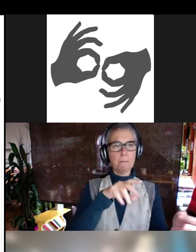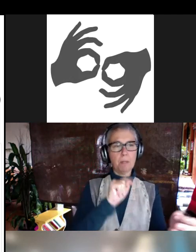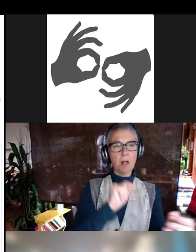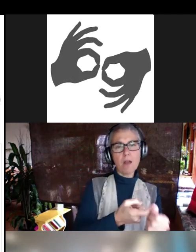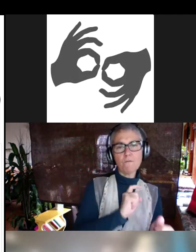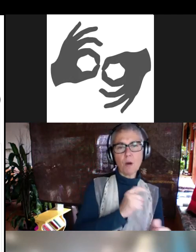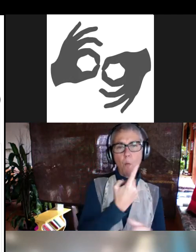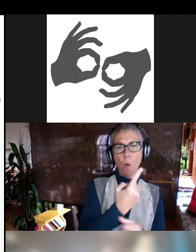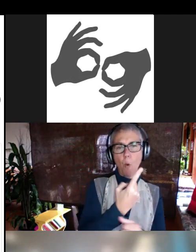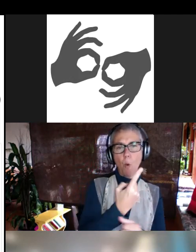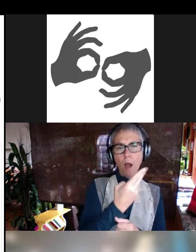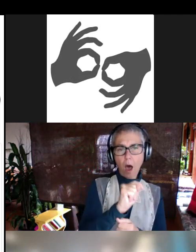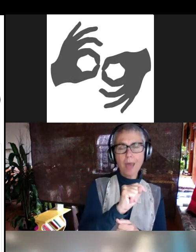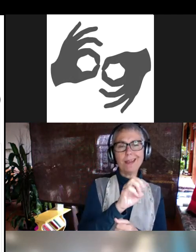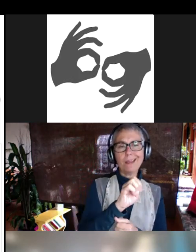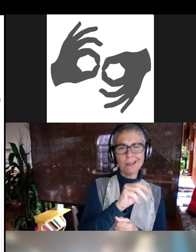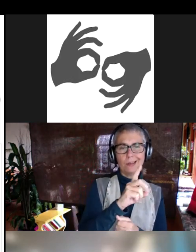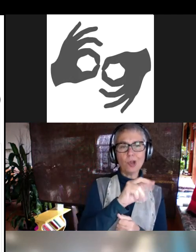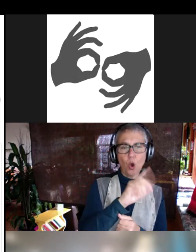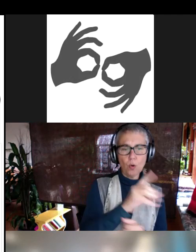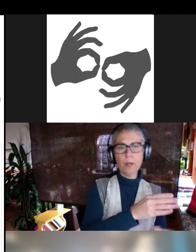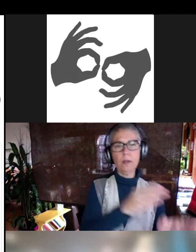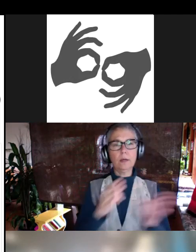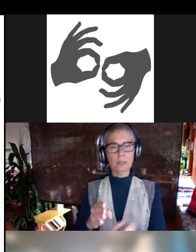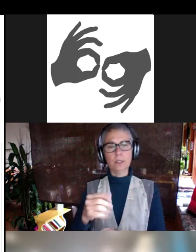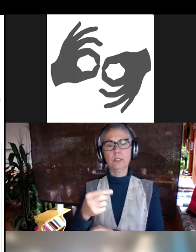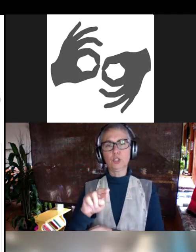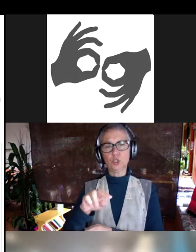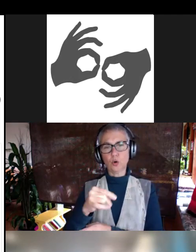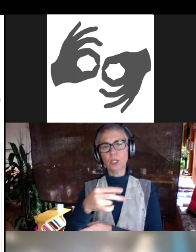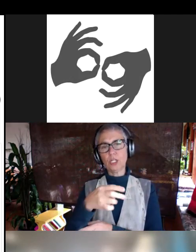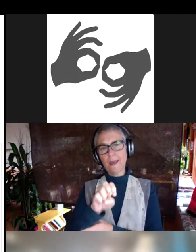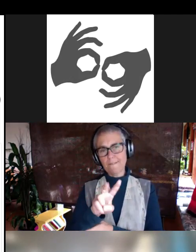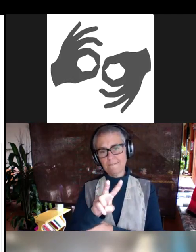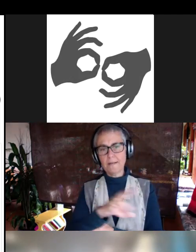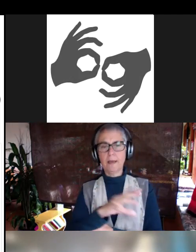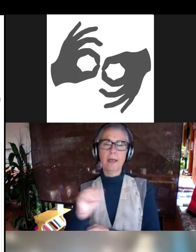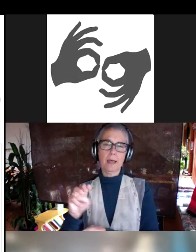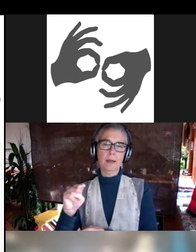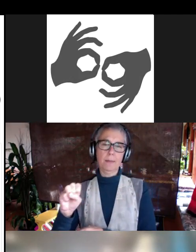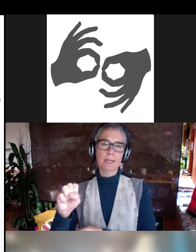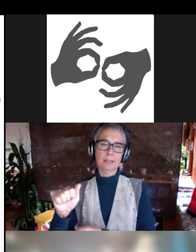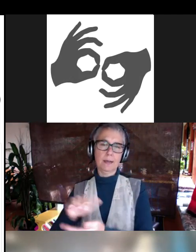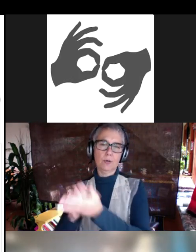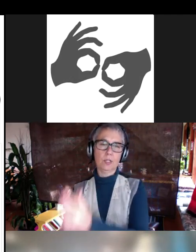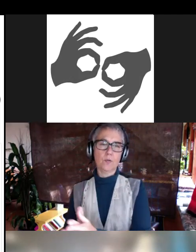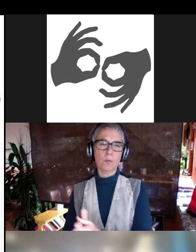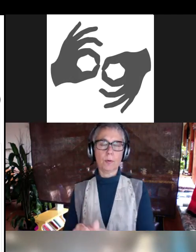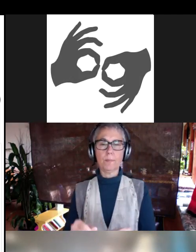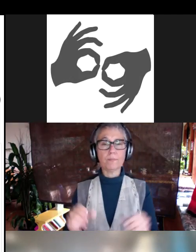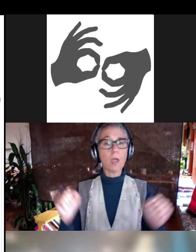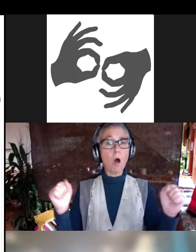from one-hot encoded sequences, the Georgiev and the MSA Transformer. This is all for EV mutation.